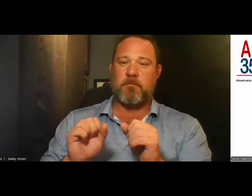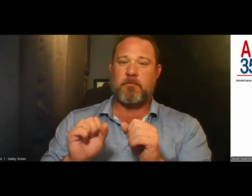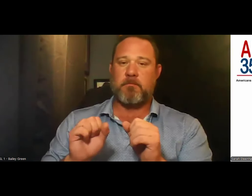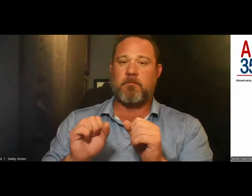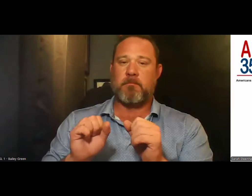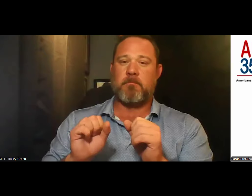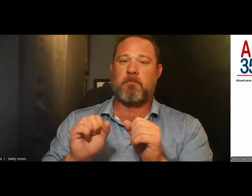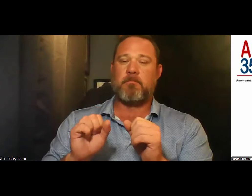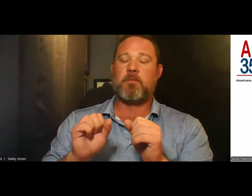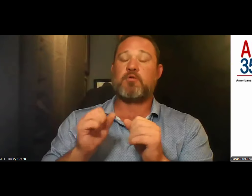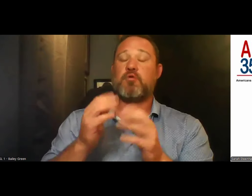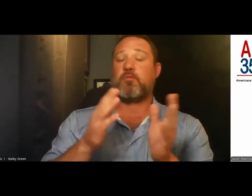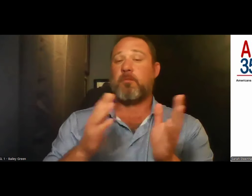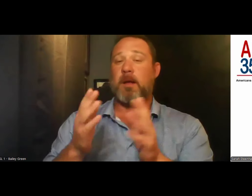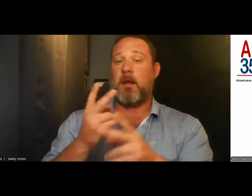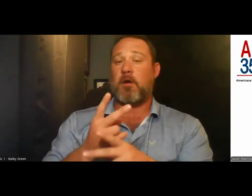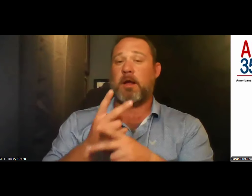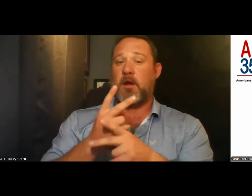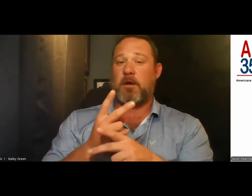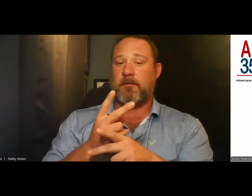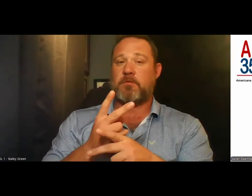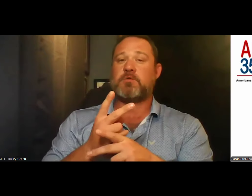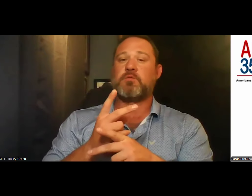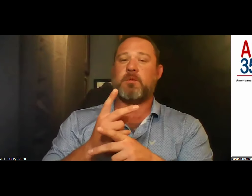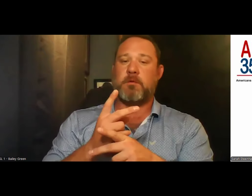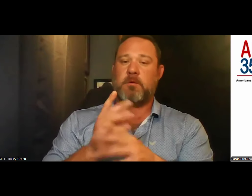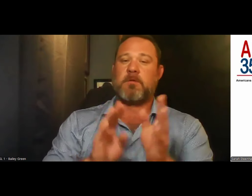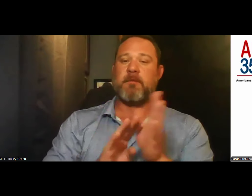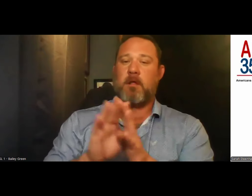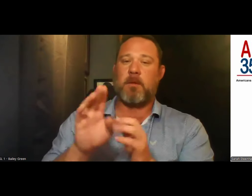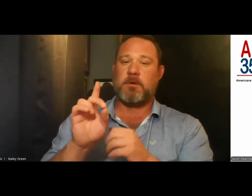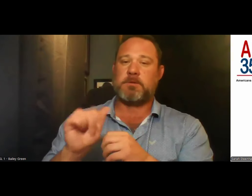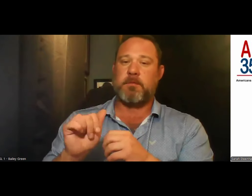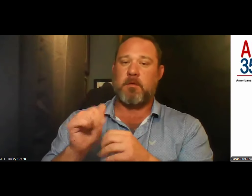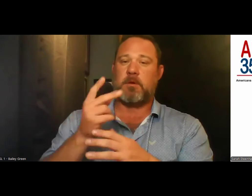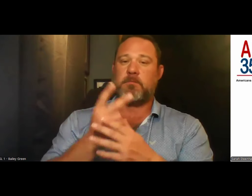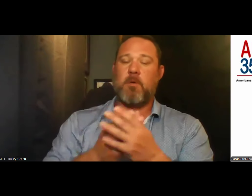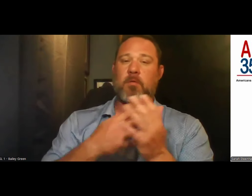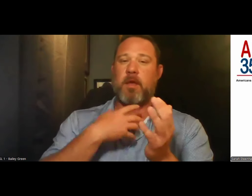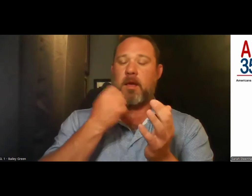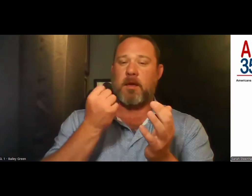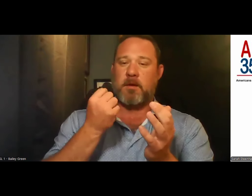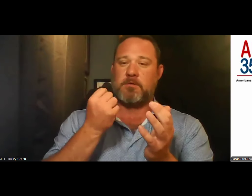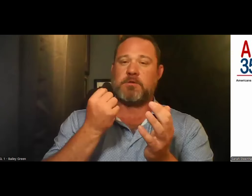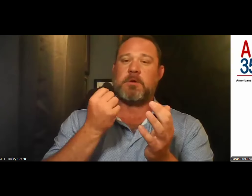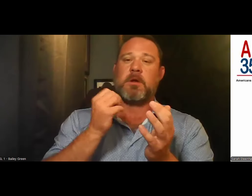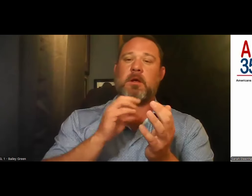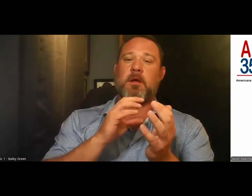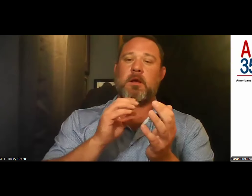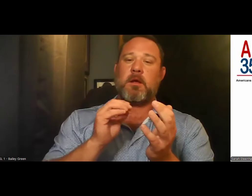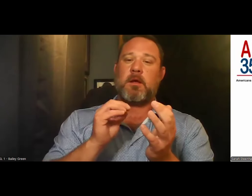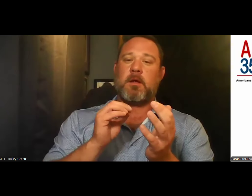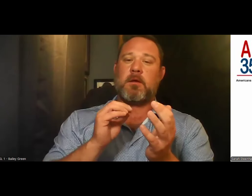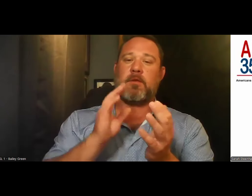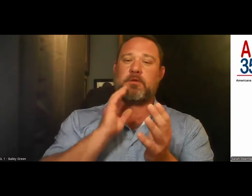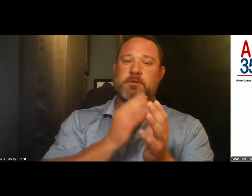to prepare the caregivers of people with developmental disabilities as both they age and as their